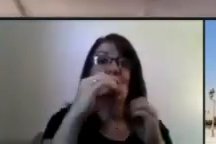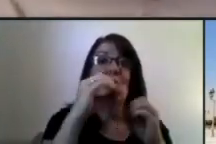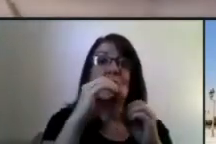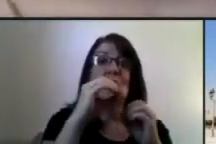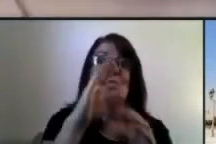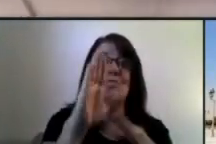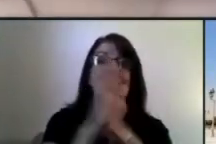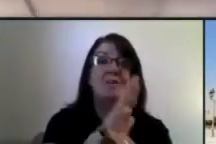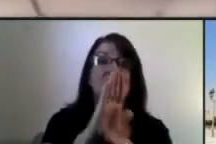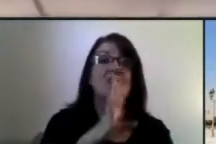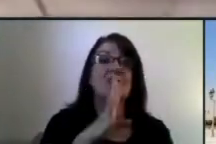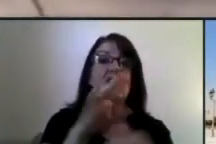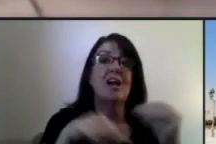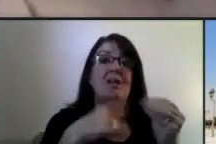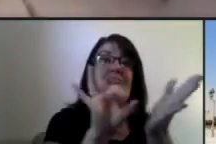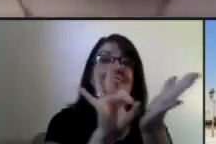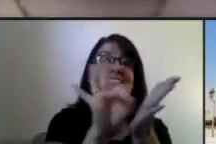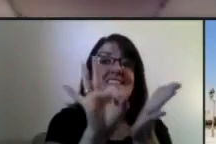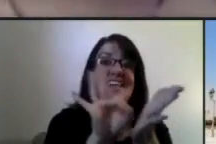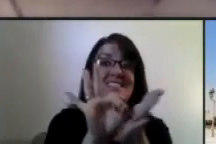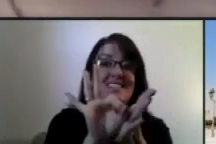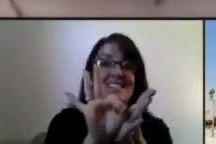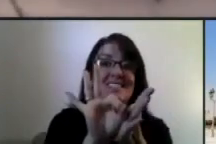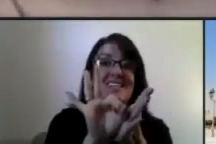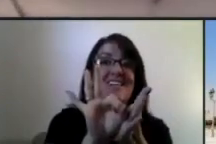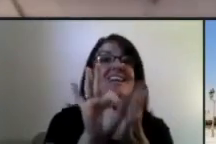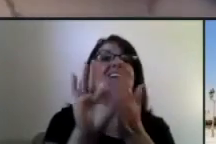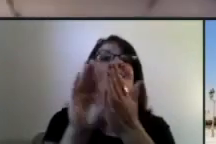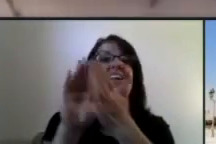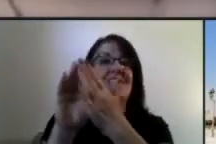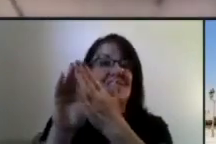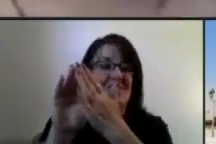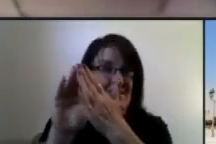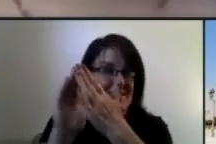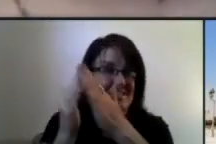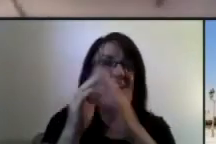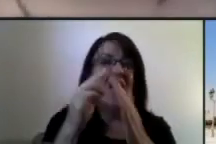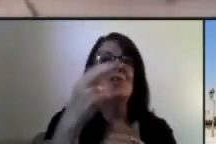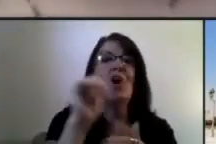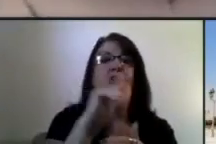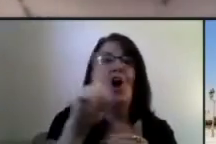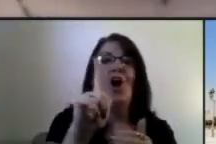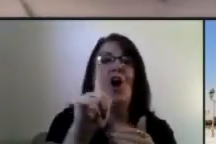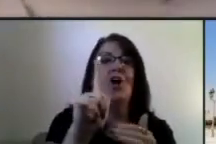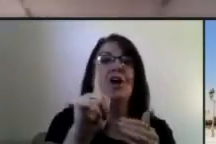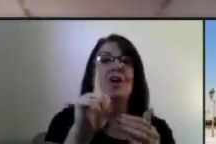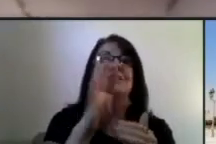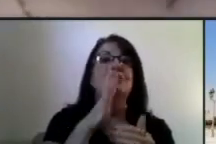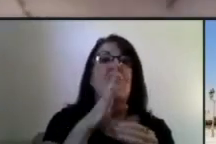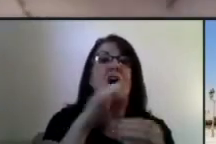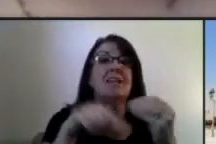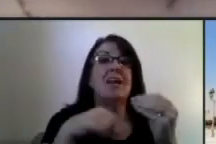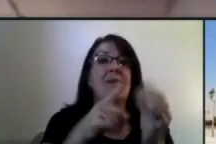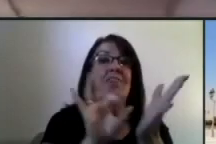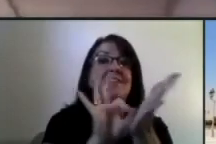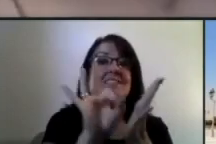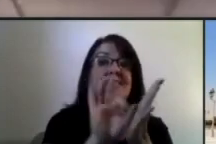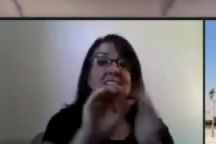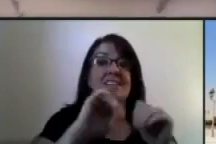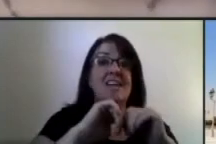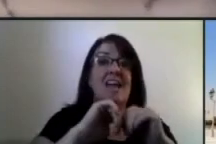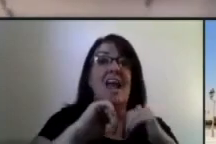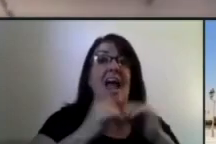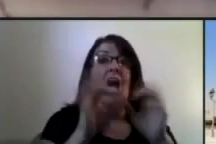about the census. I know that in many of the town halls, we're talking about the census and how important it is for our communities, especially our communities of